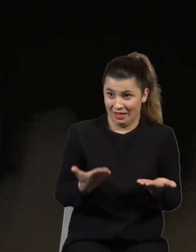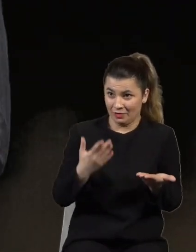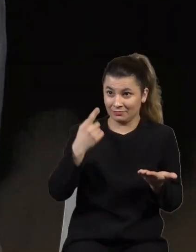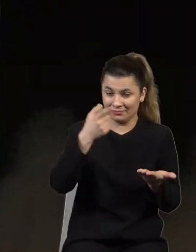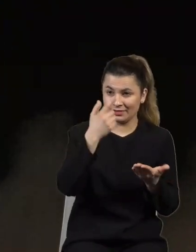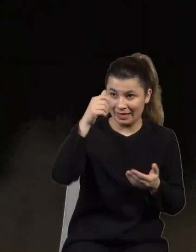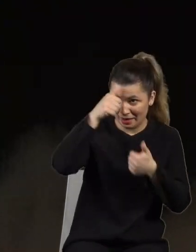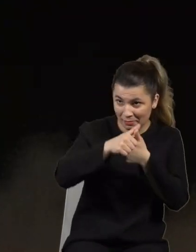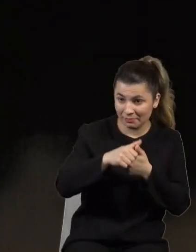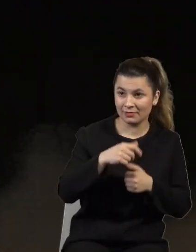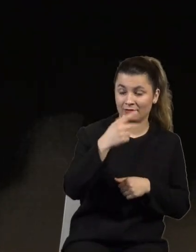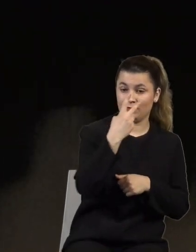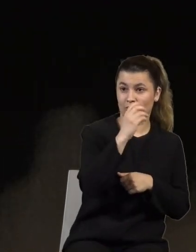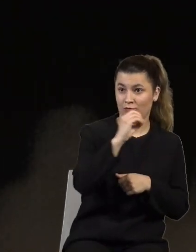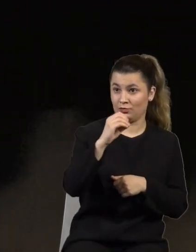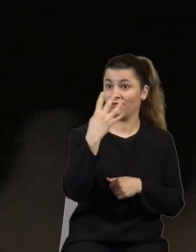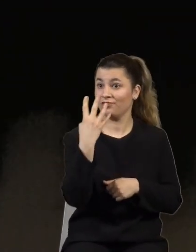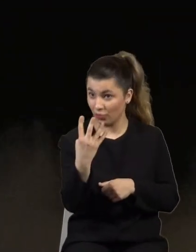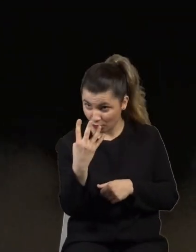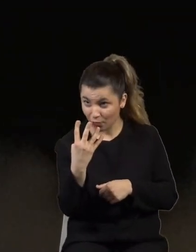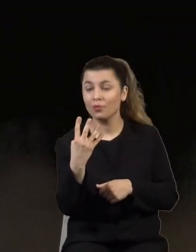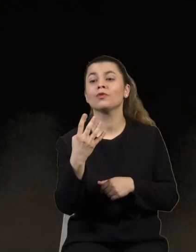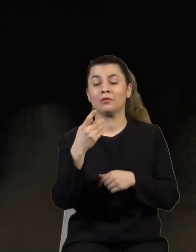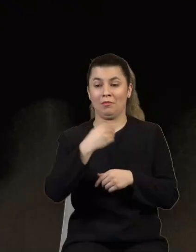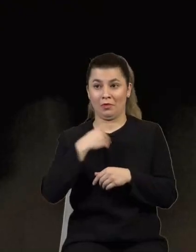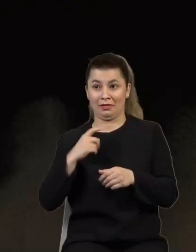So let me very, very briefly